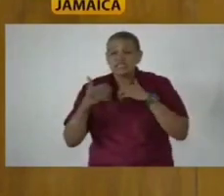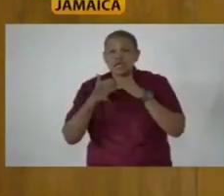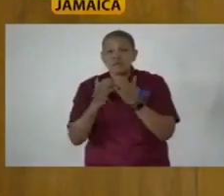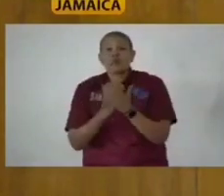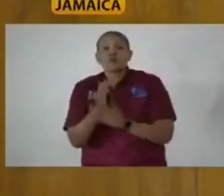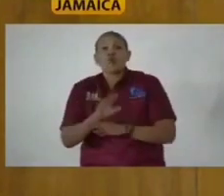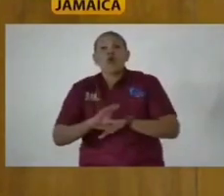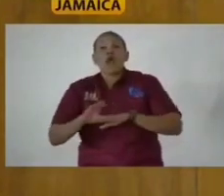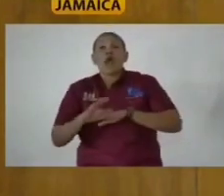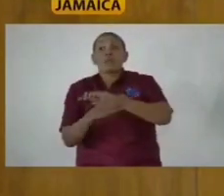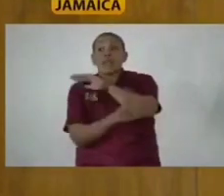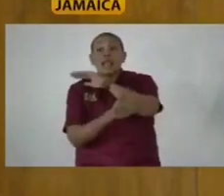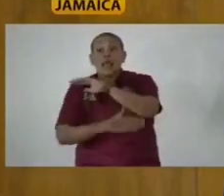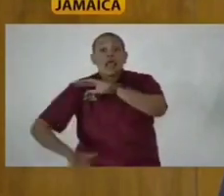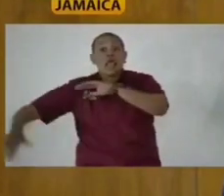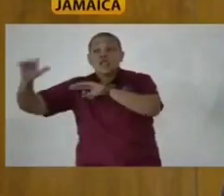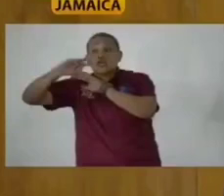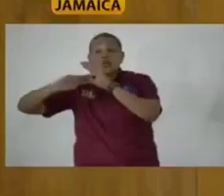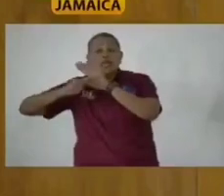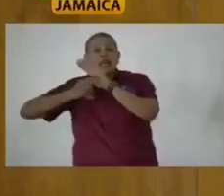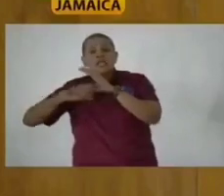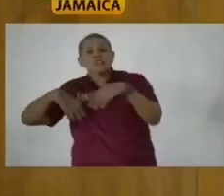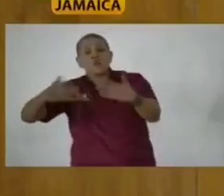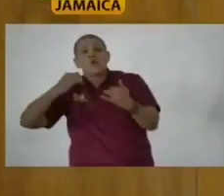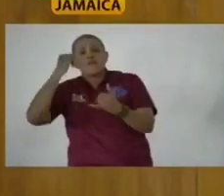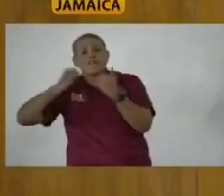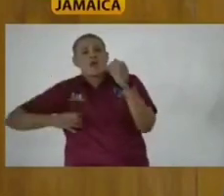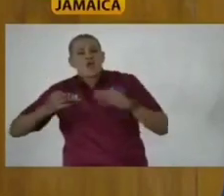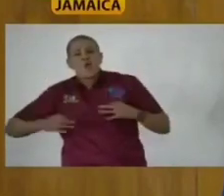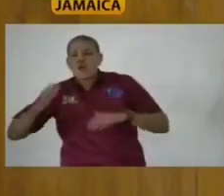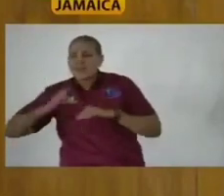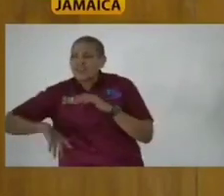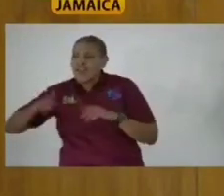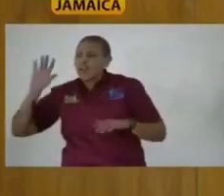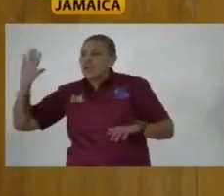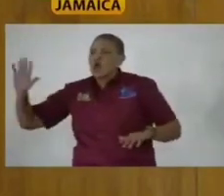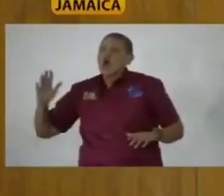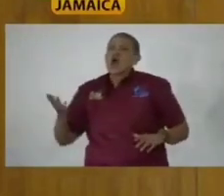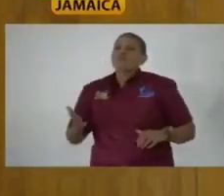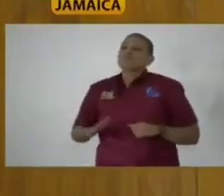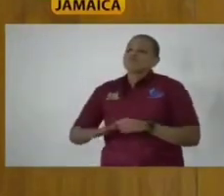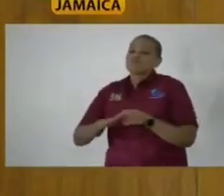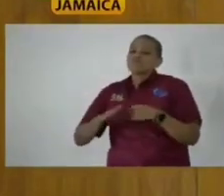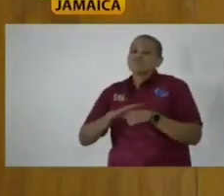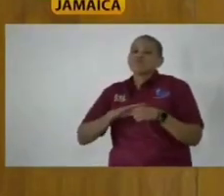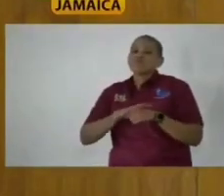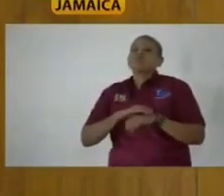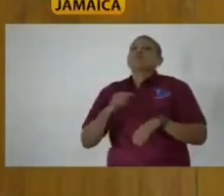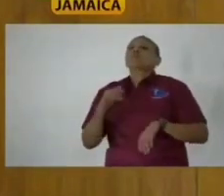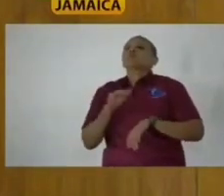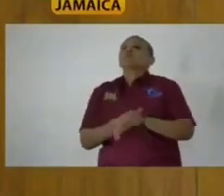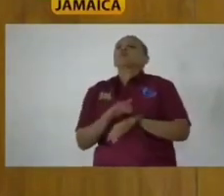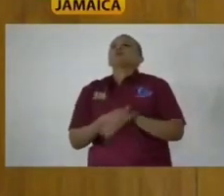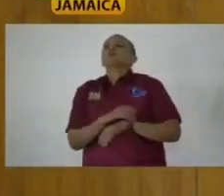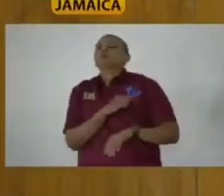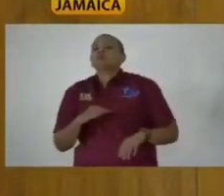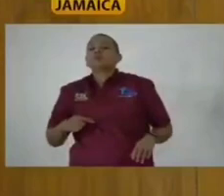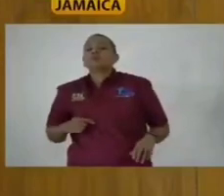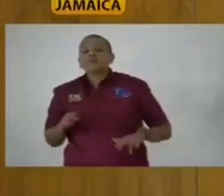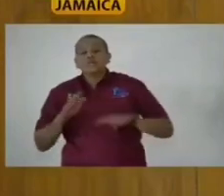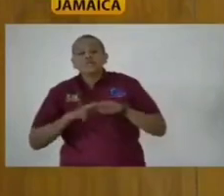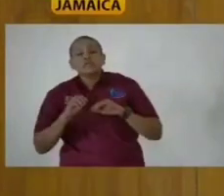Caribbean nations with intention to be the final court, rather than Her Majesty's Privy Council, the Judicial Committee, sits in